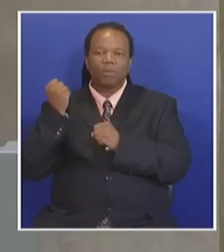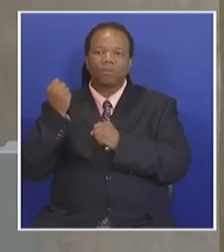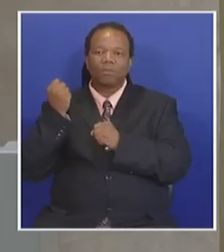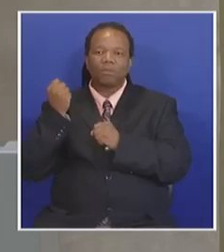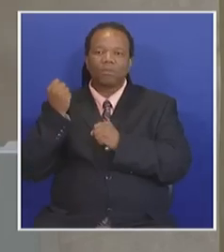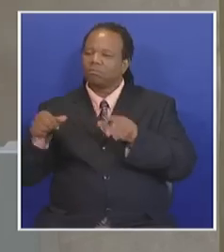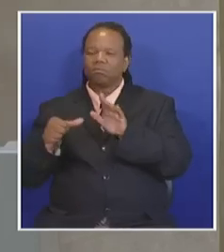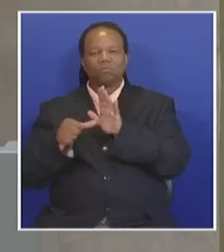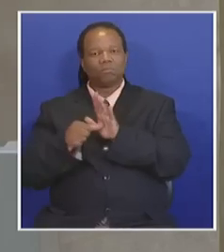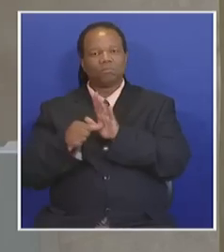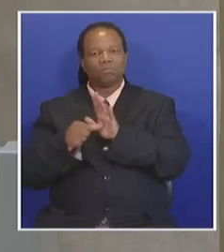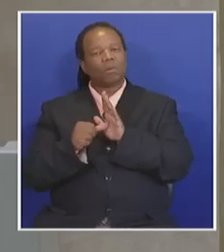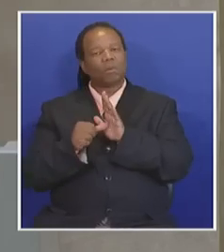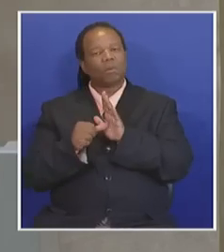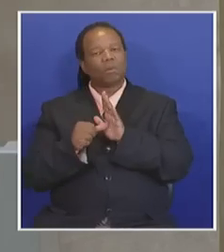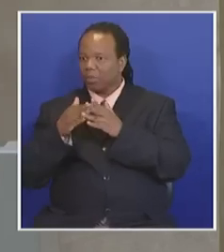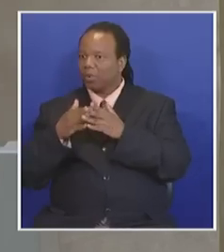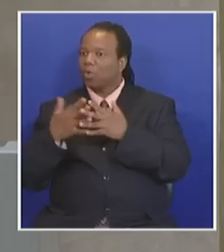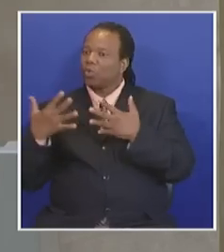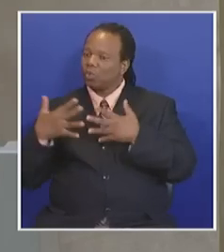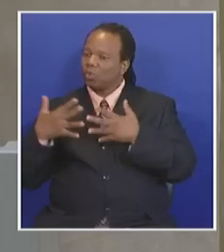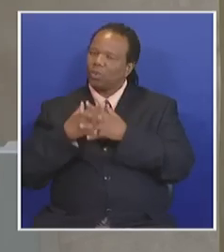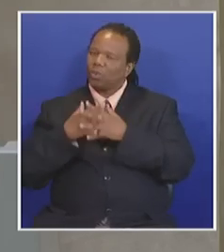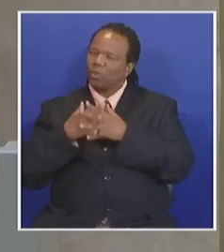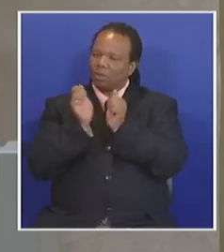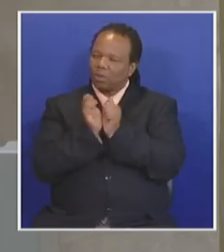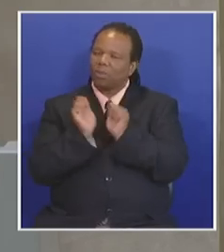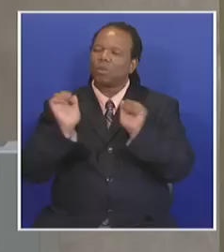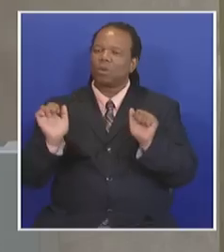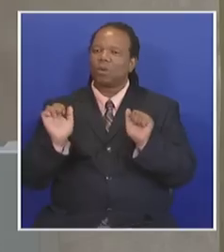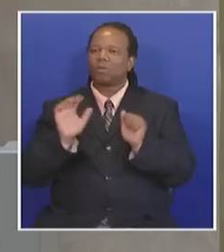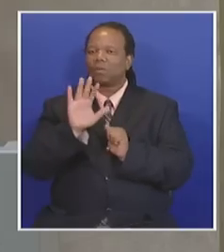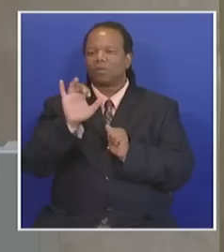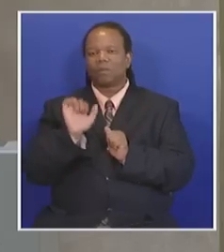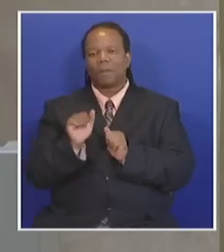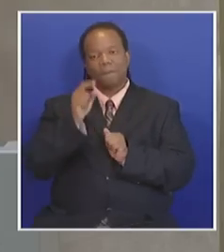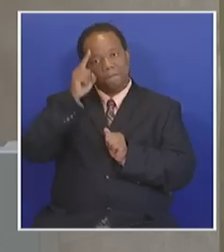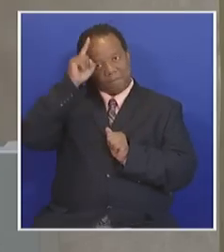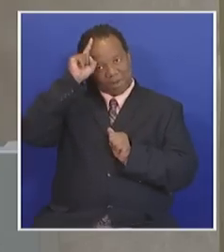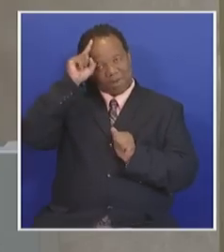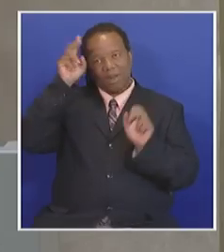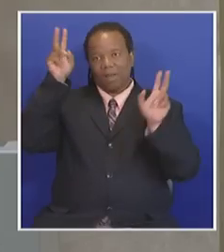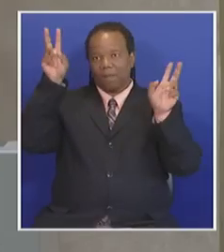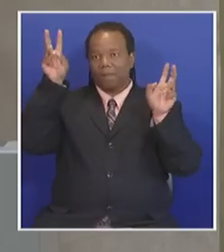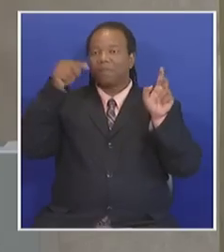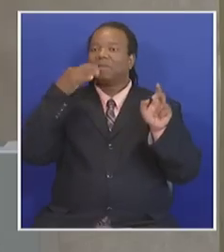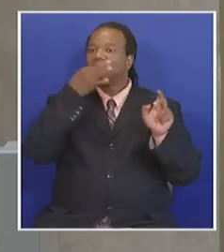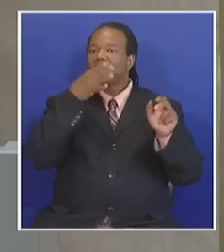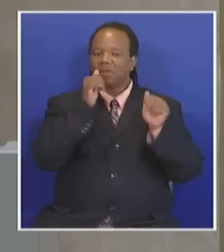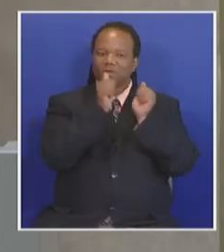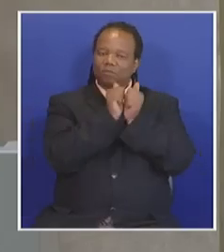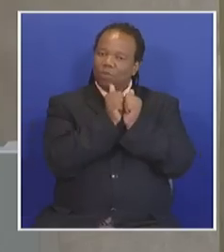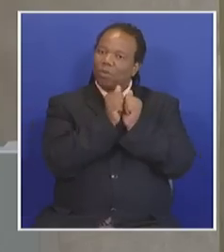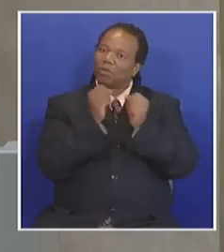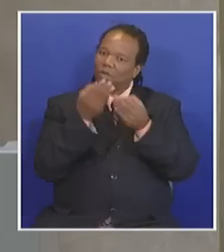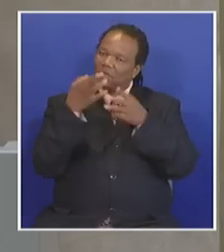in building a united democratic South Africa. Nelson Mandela once said, Sport can create hope where once there was